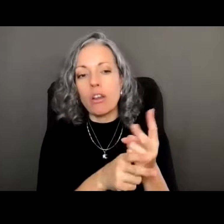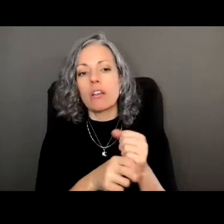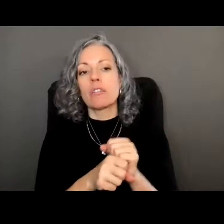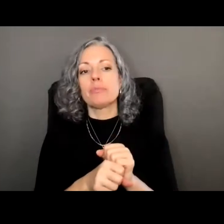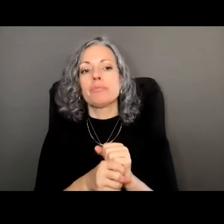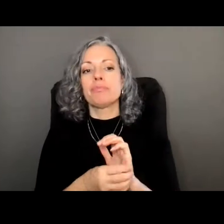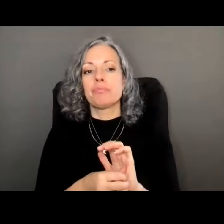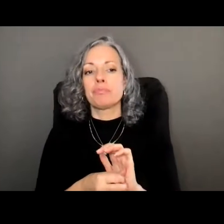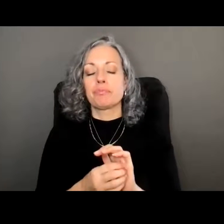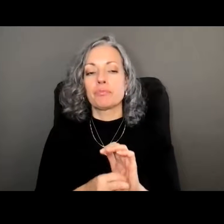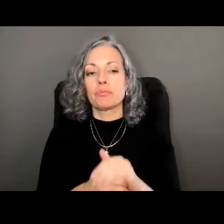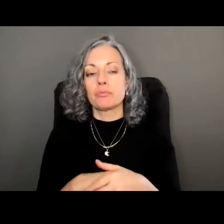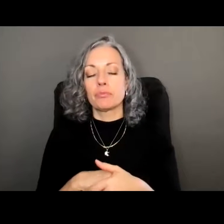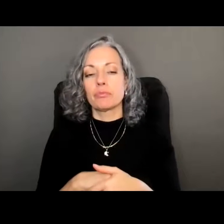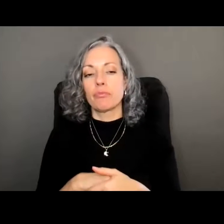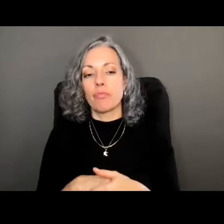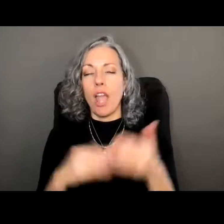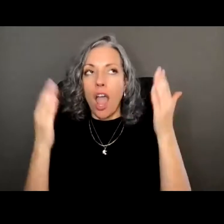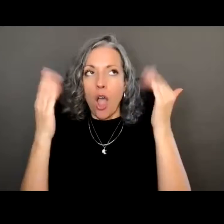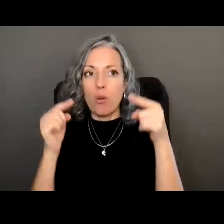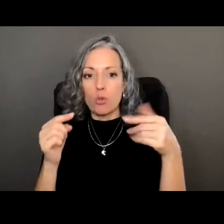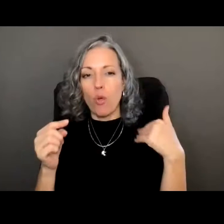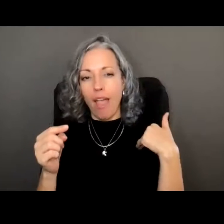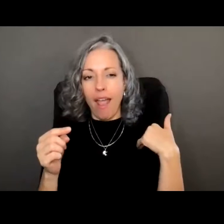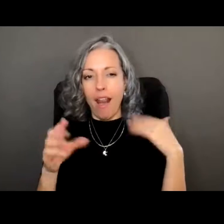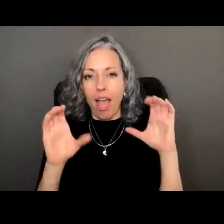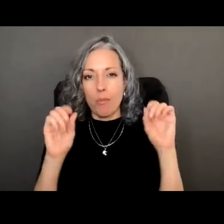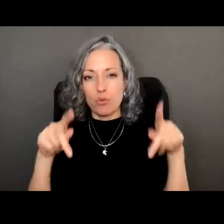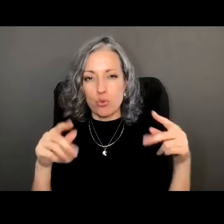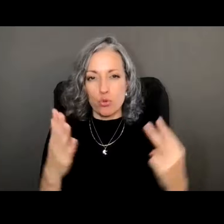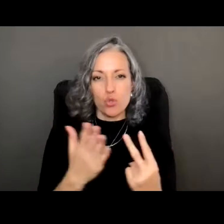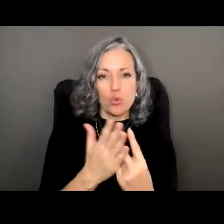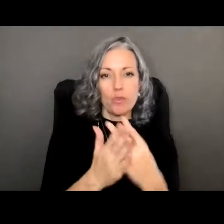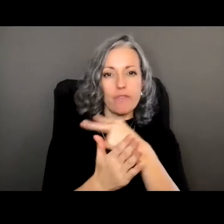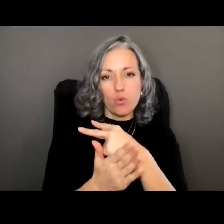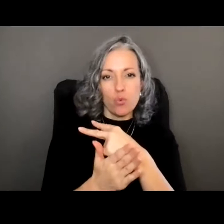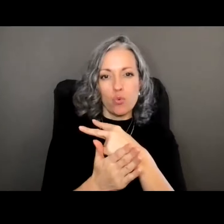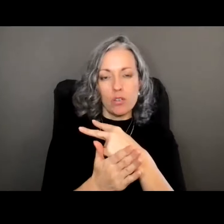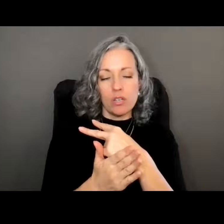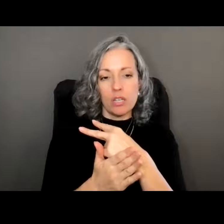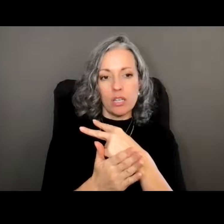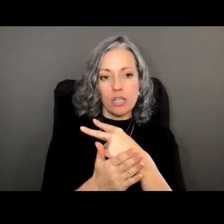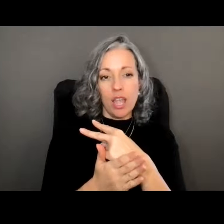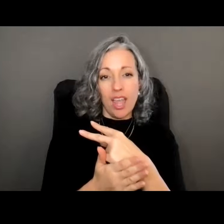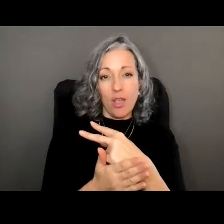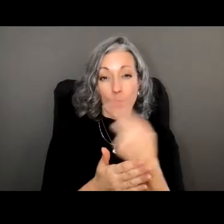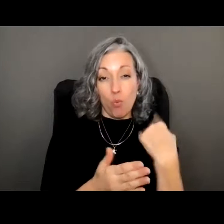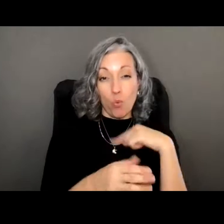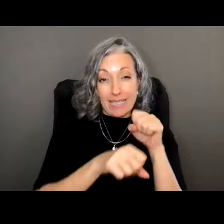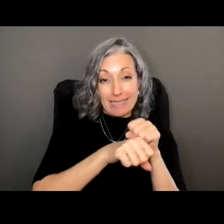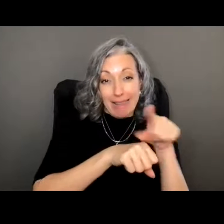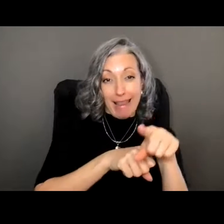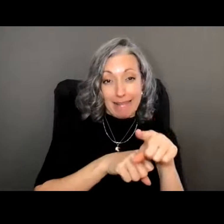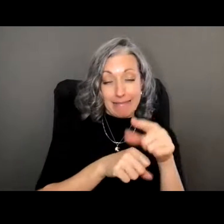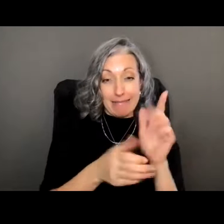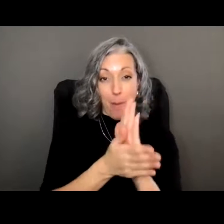caregivers. I hope you had a chance to review the draft that we had sent, but I'll walk